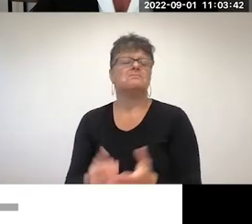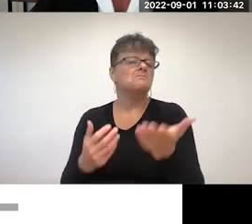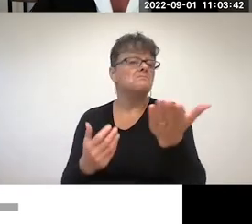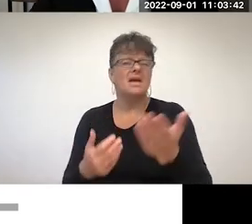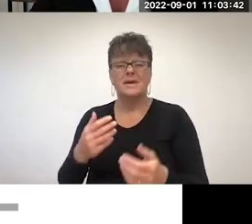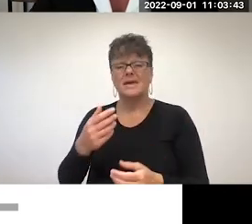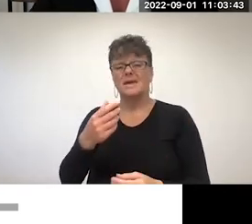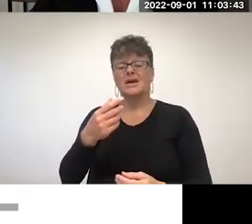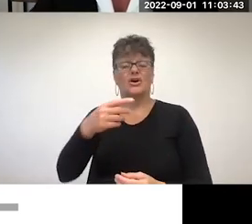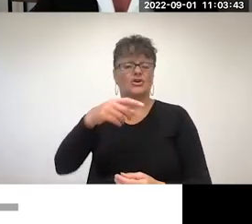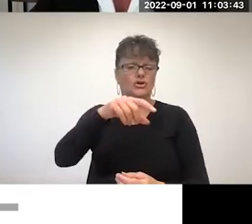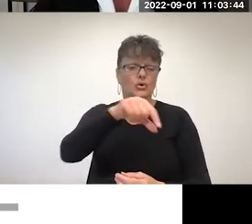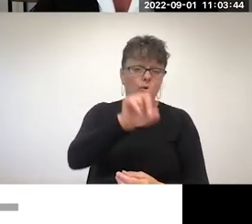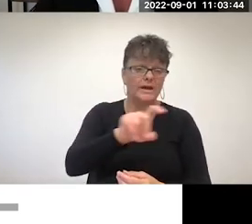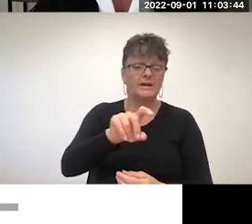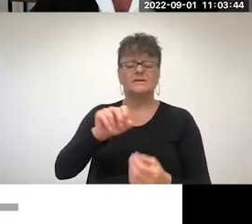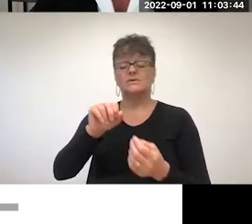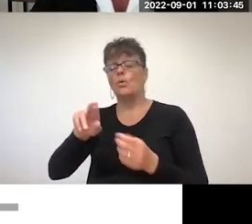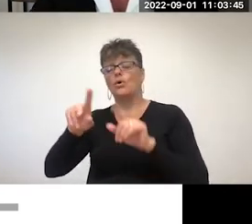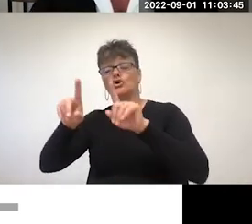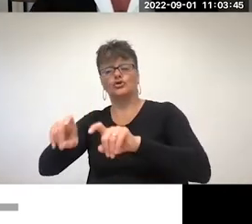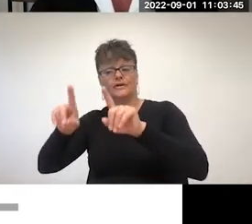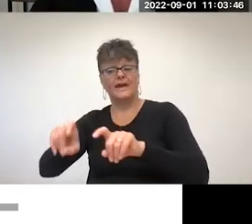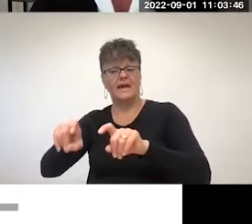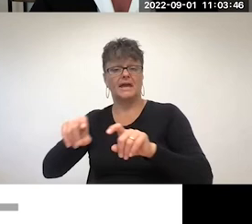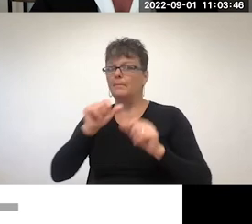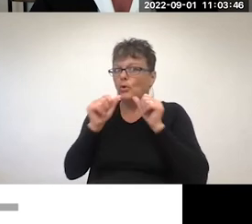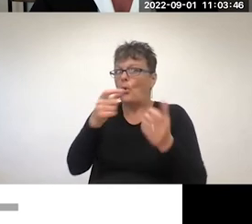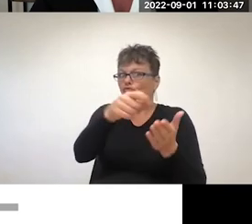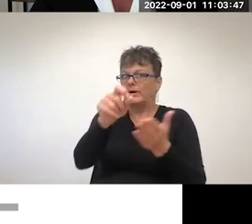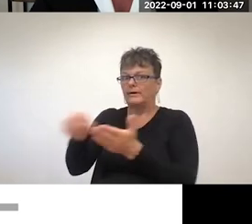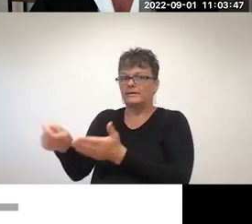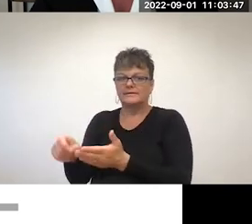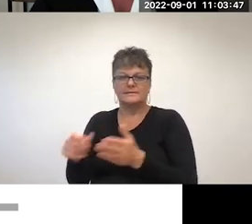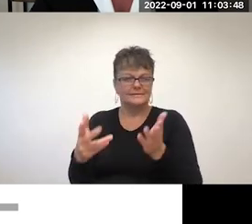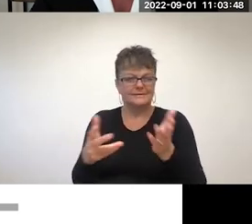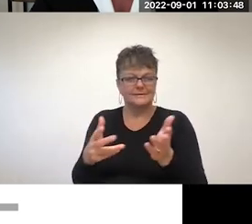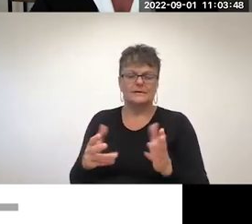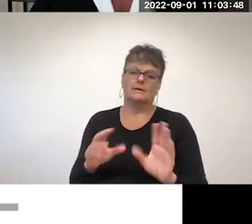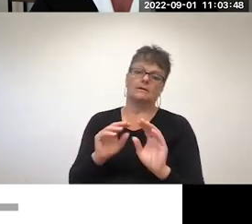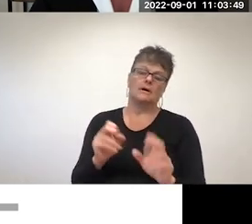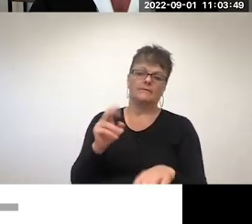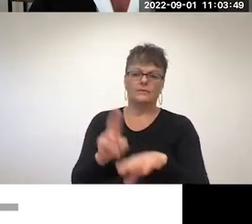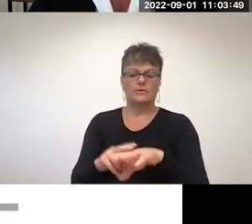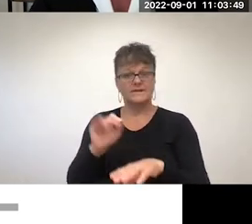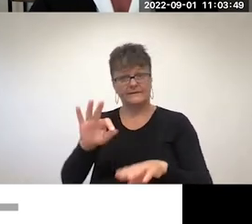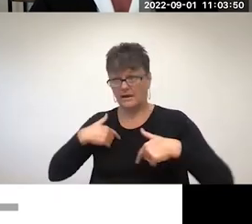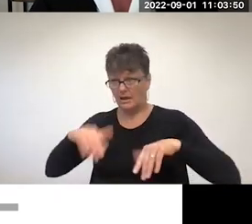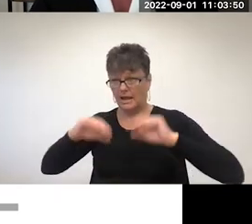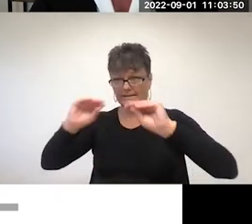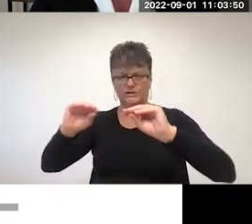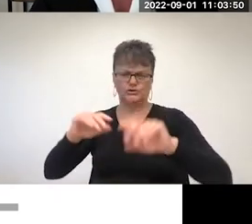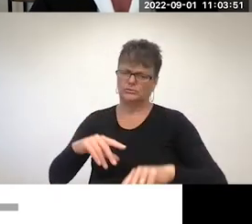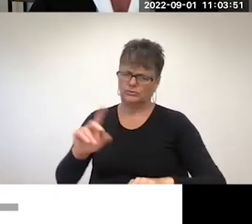or survey. We certainly don't grade people on activity or material that we haven't provided or instructed, but I